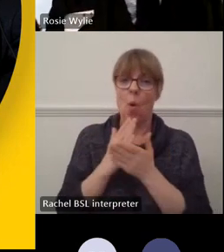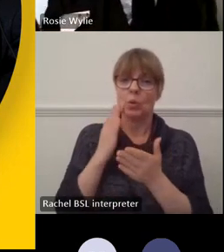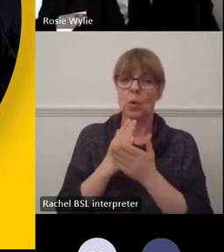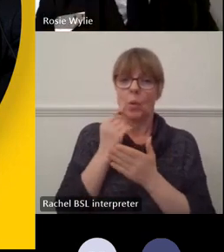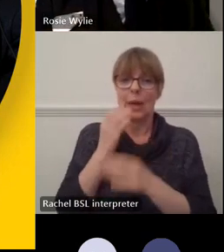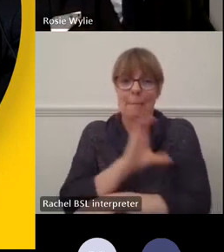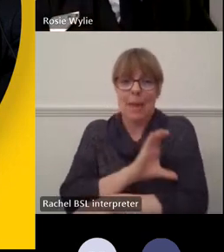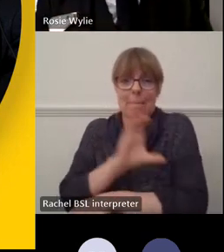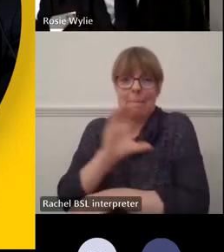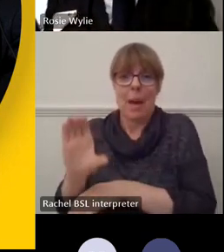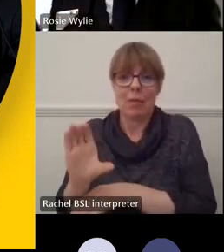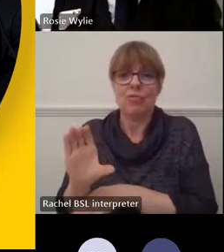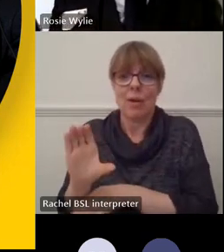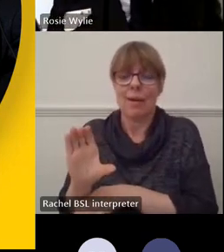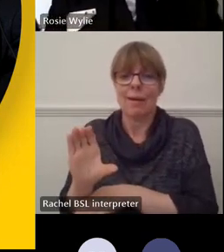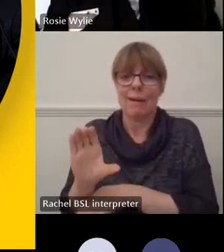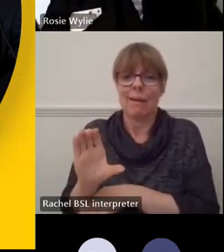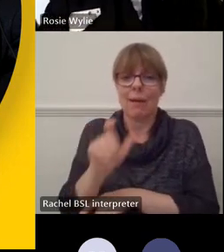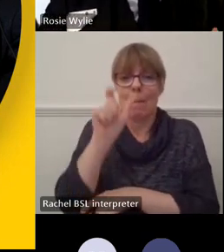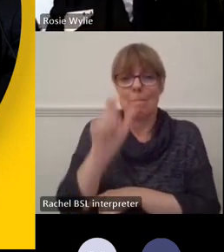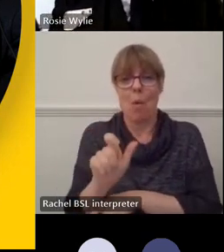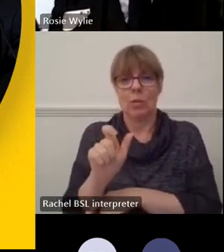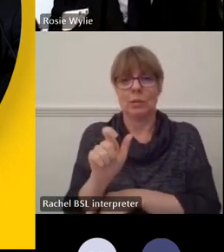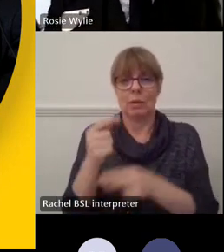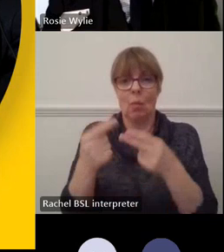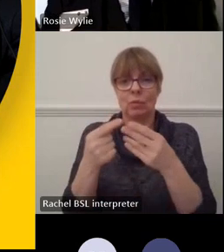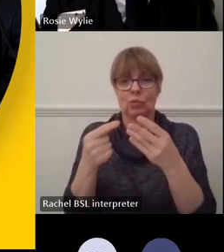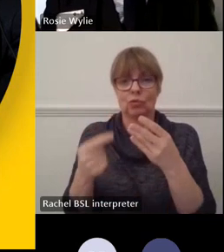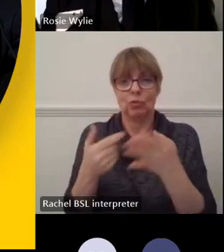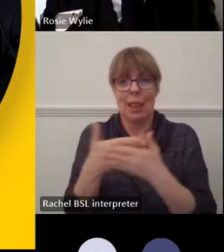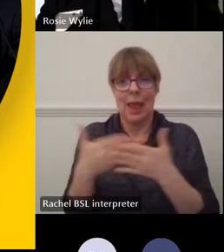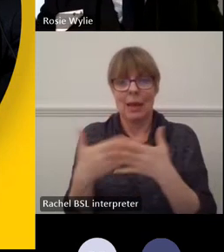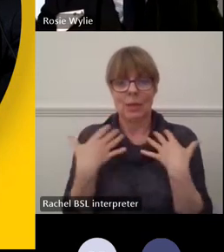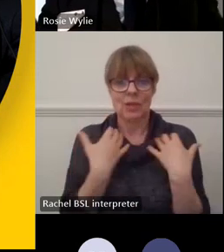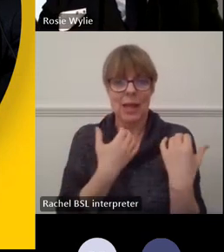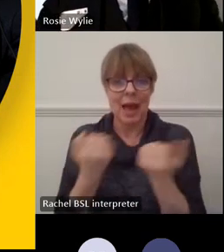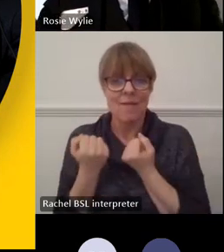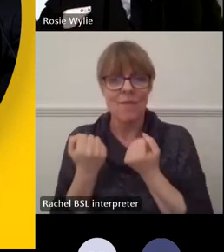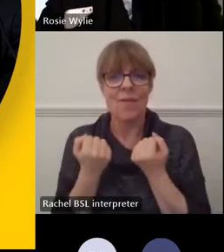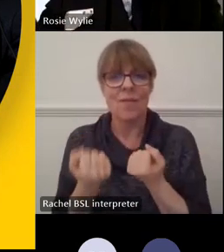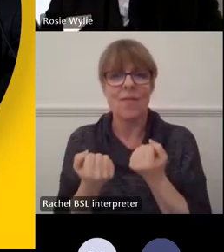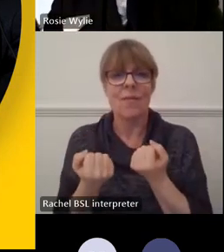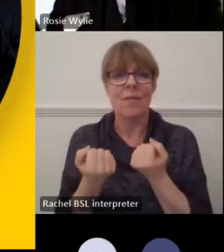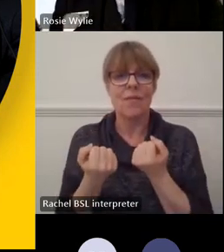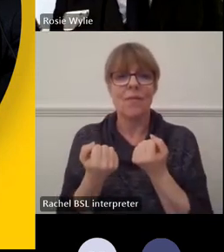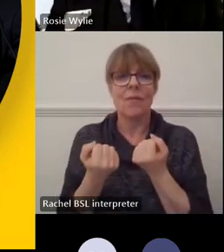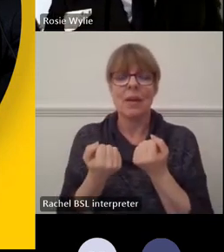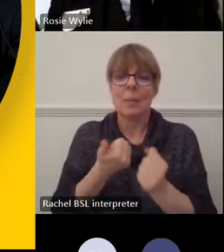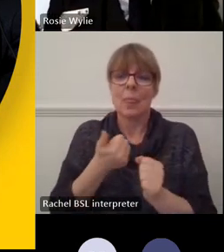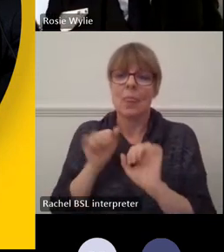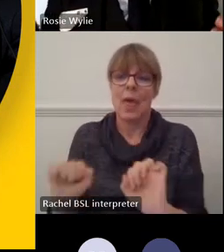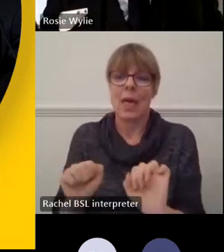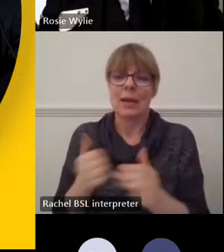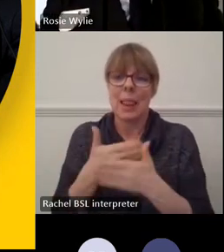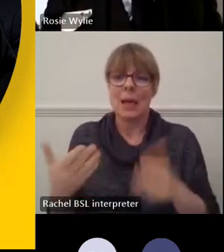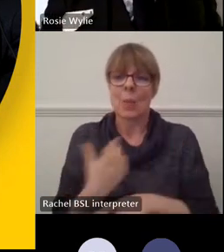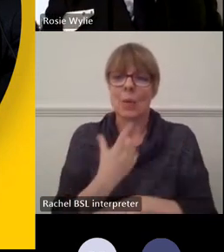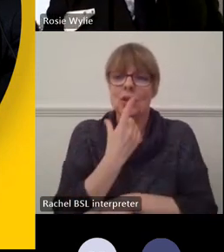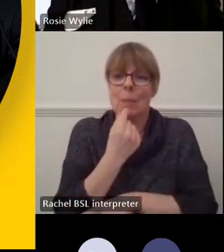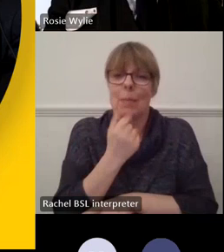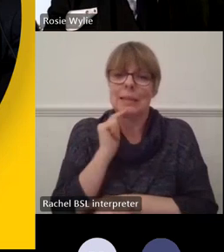help somebody that speaks another language. They can use that, the you know, the language ability to be able